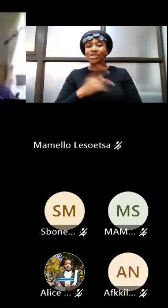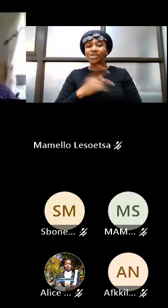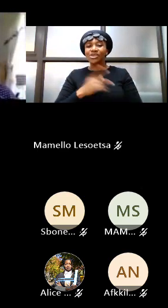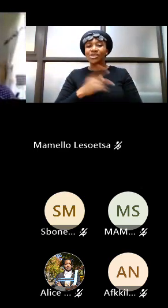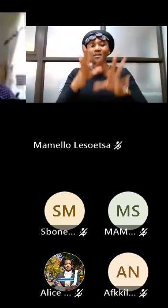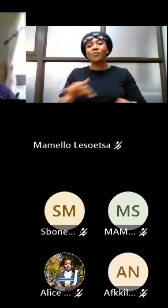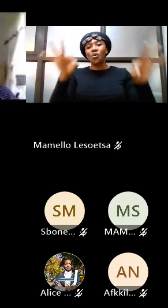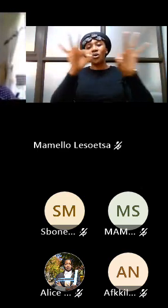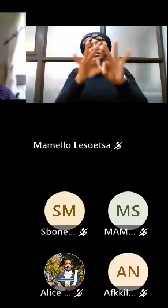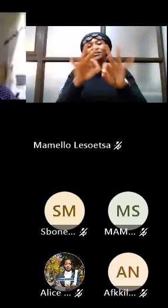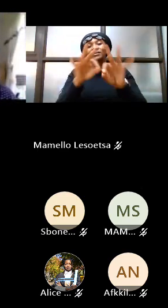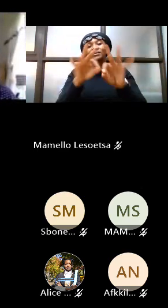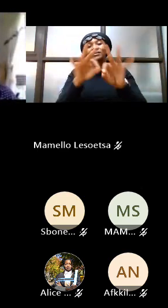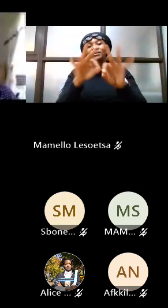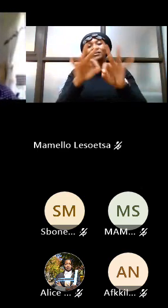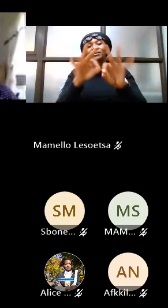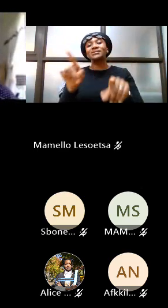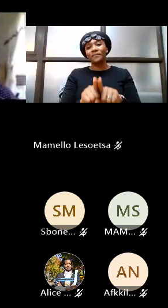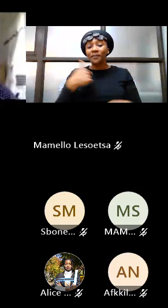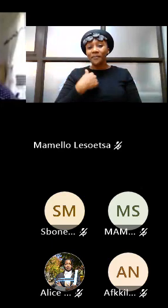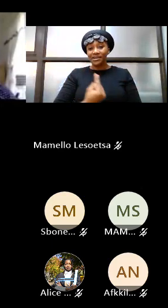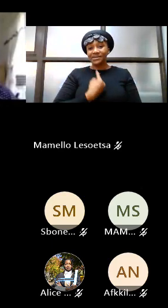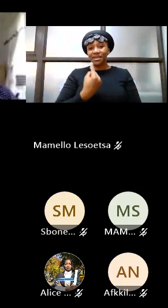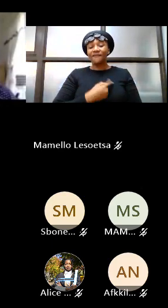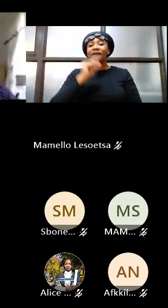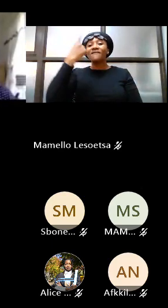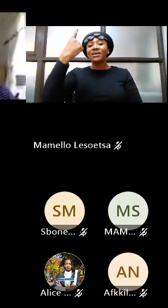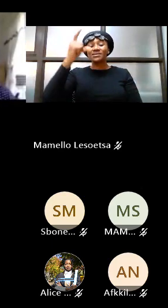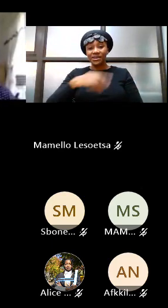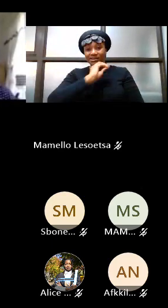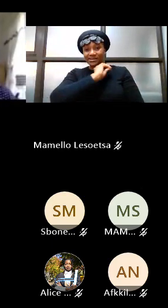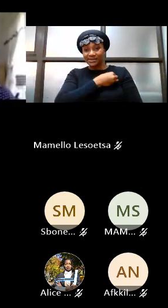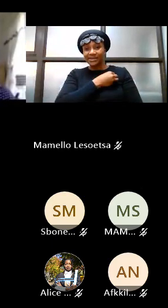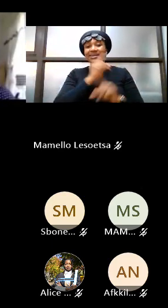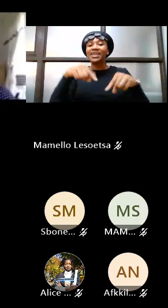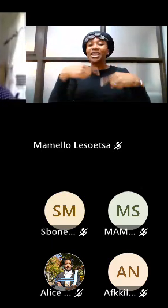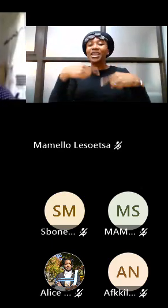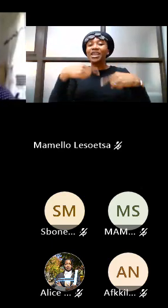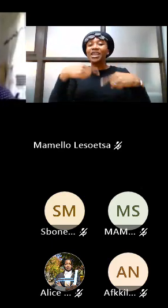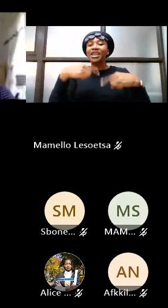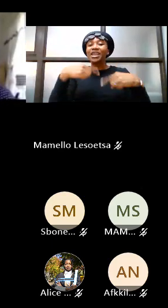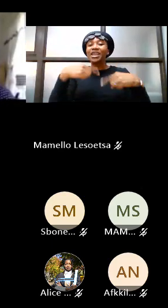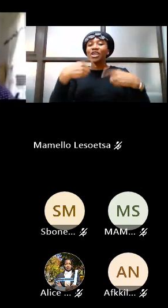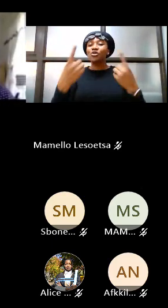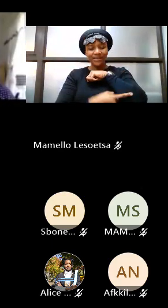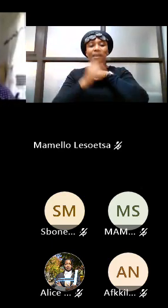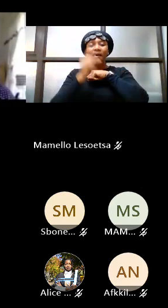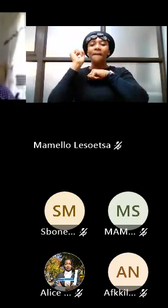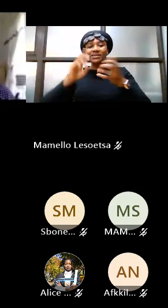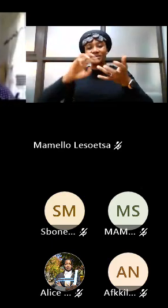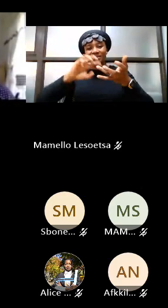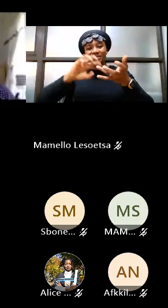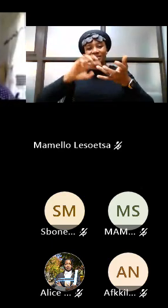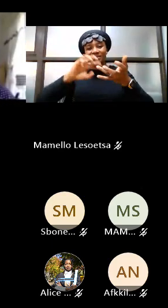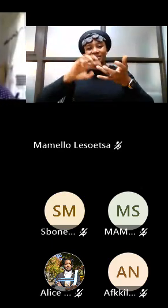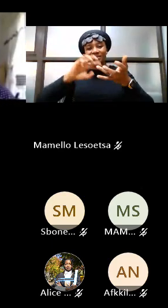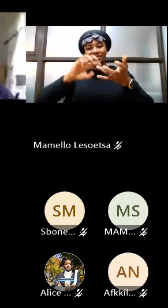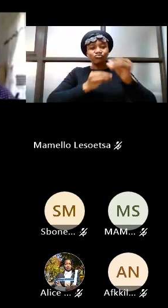well. Because even though I was the first disabled person, you shouldn't want to be the last. You should, try to make it better for